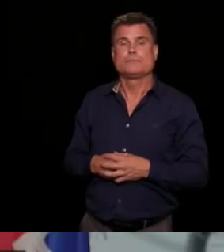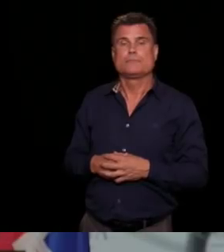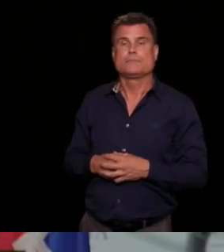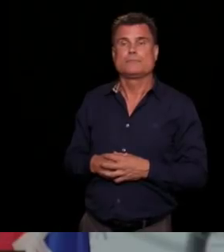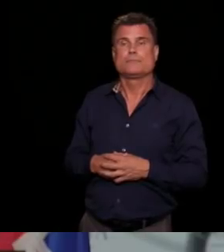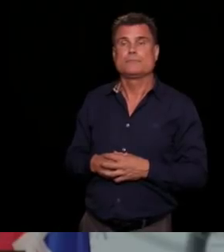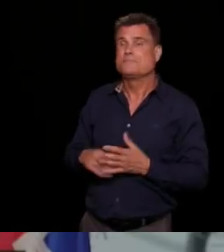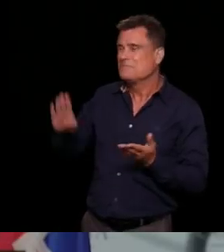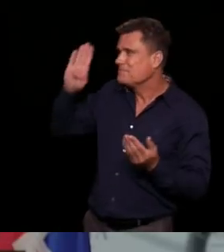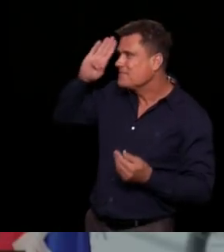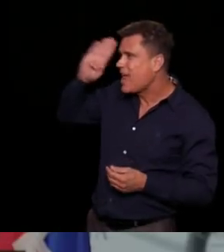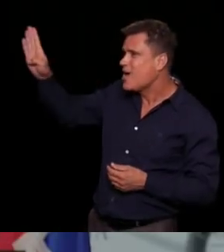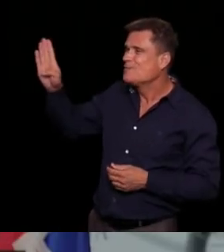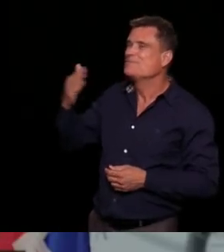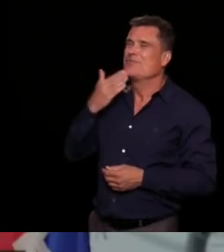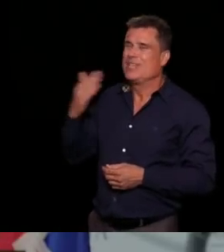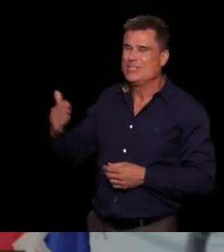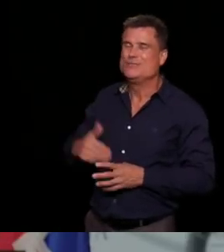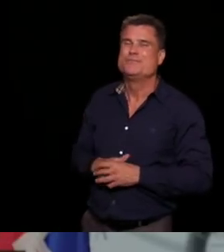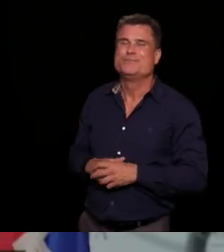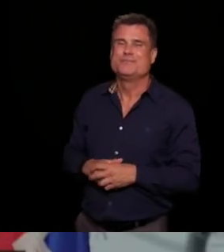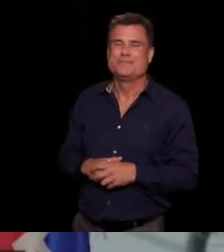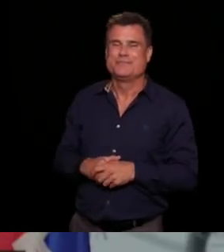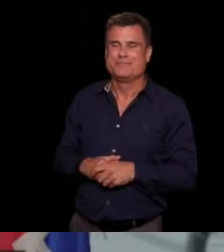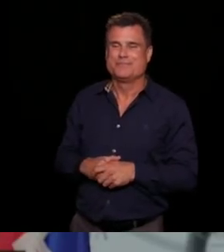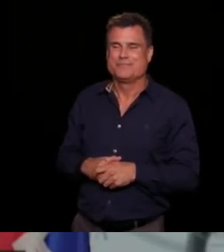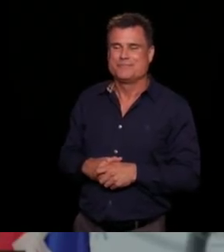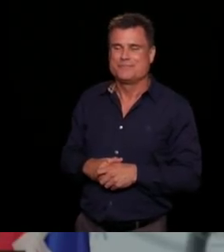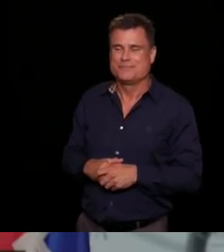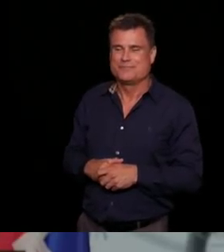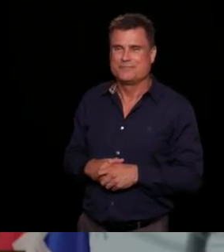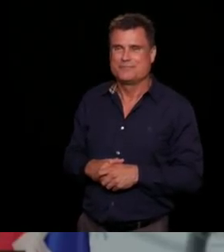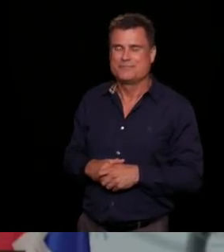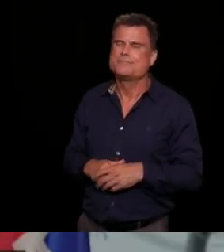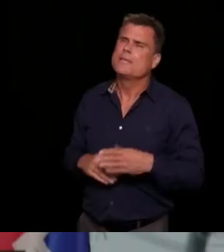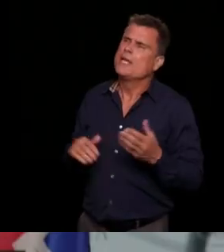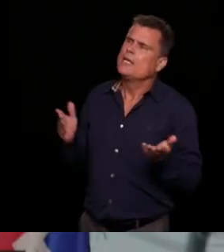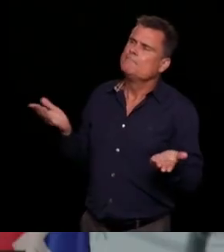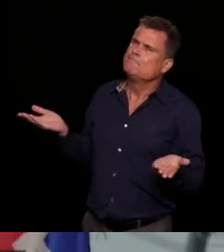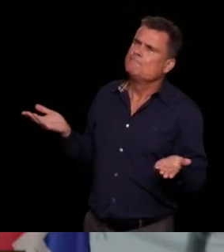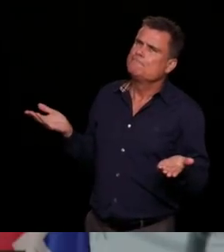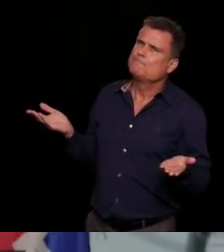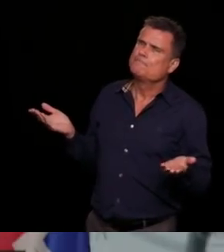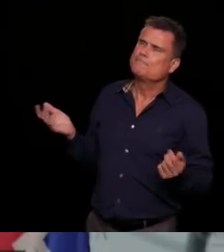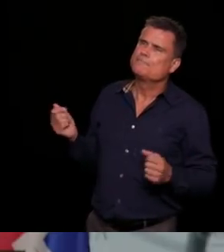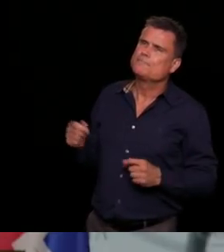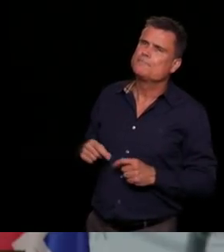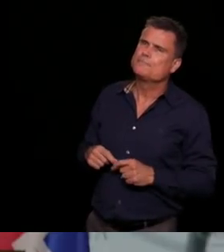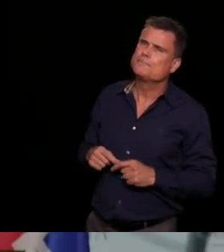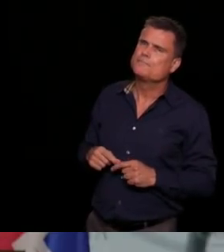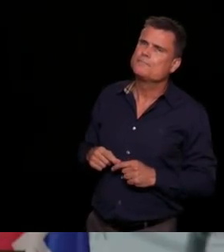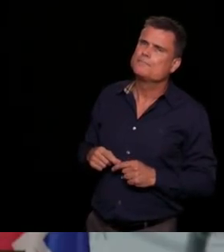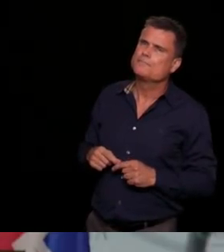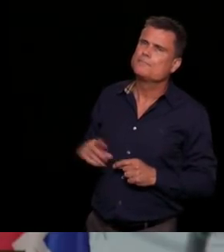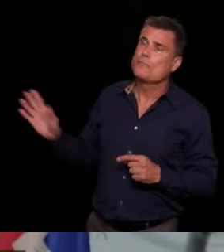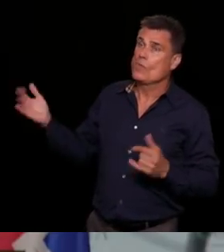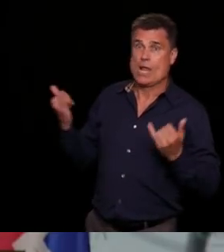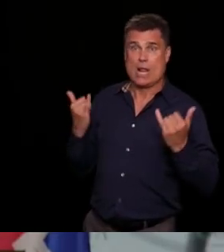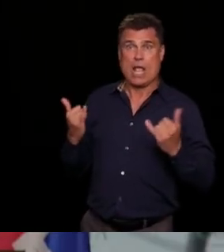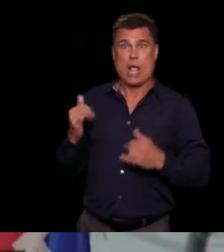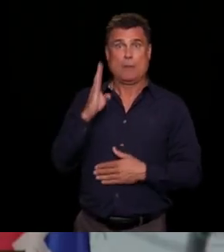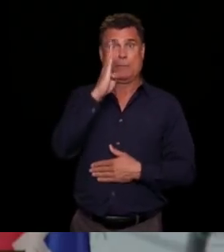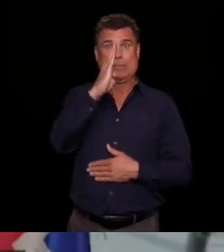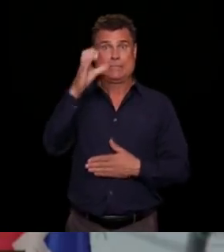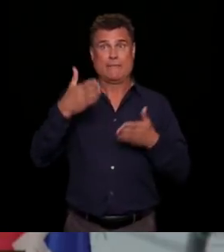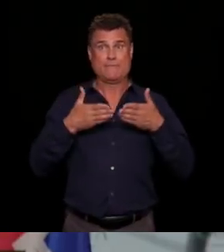please. Hi, thank you. I was just wondering what thoughts are on BC Ferries making